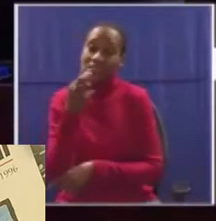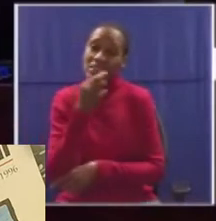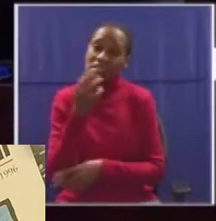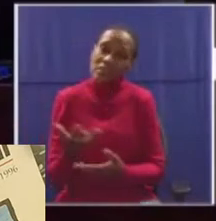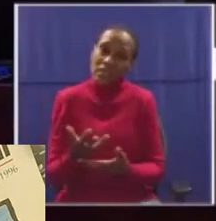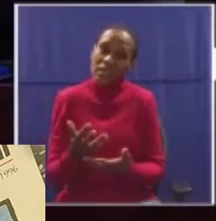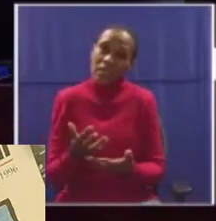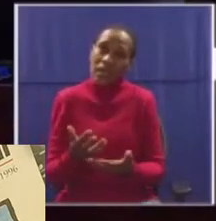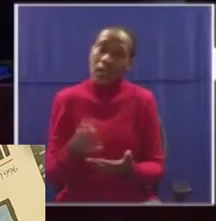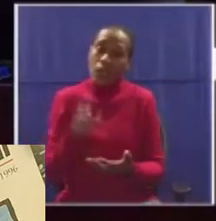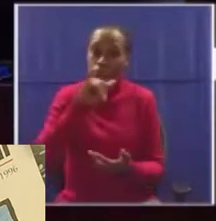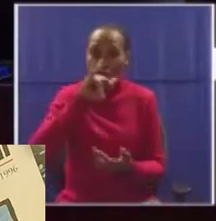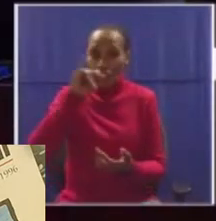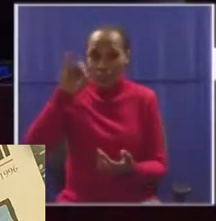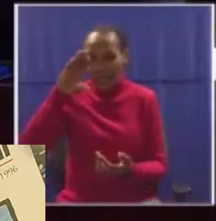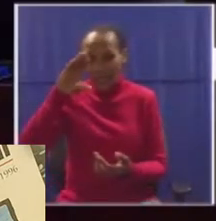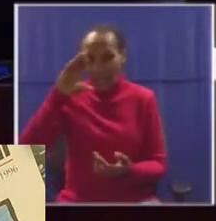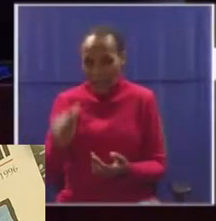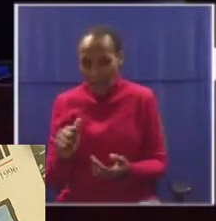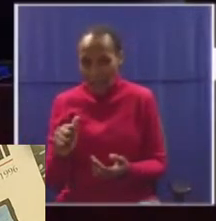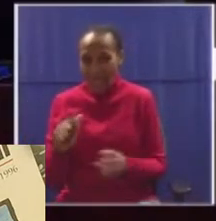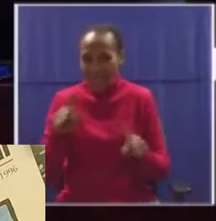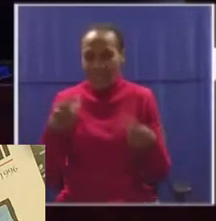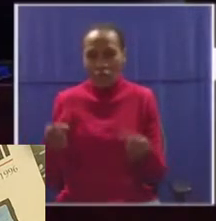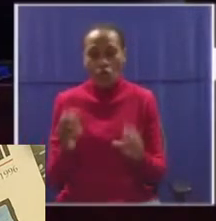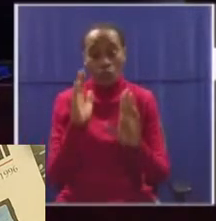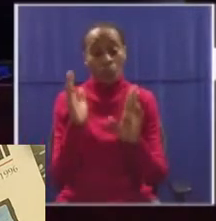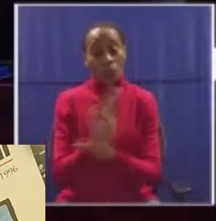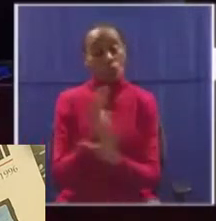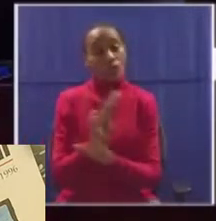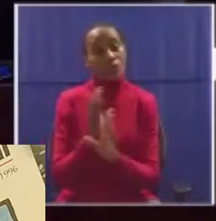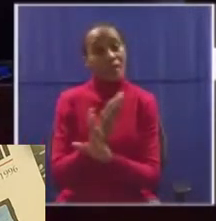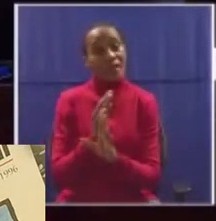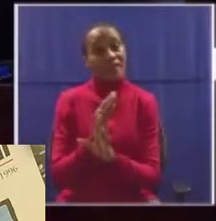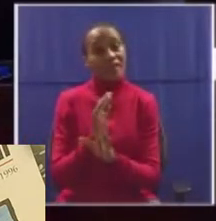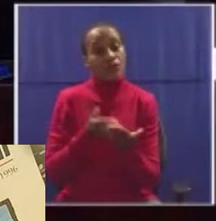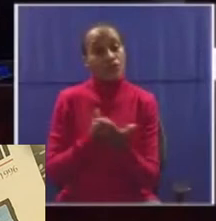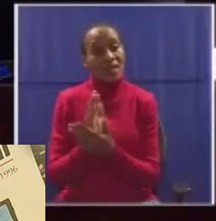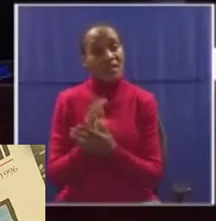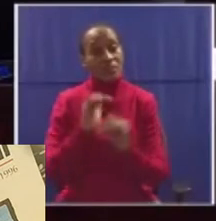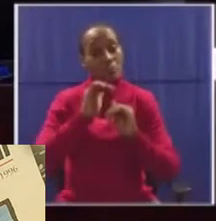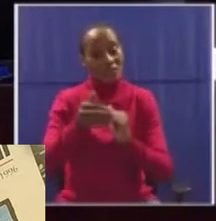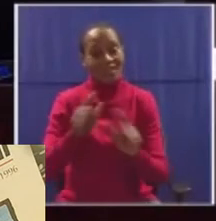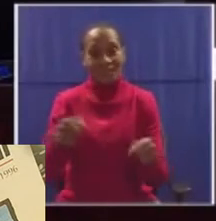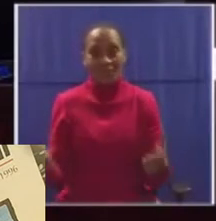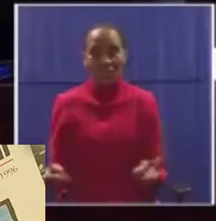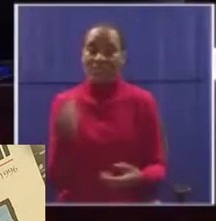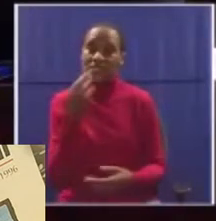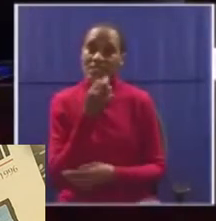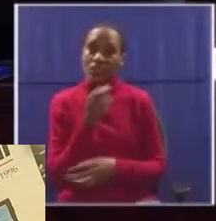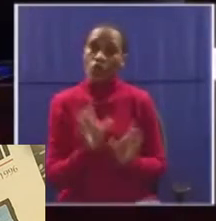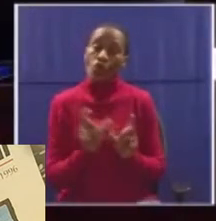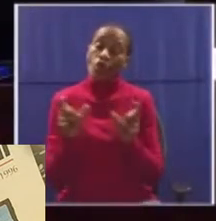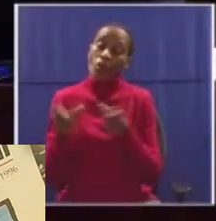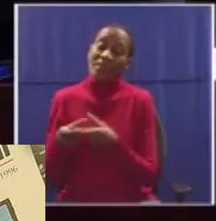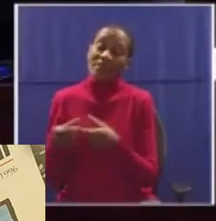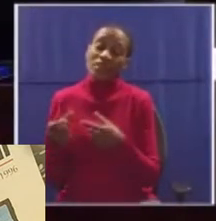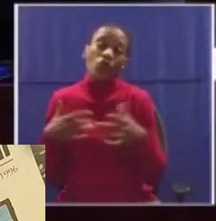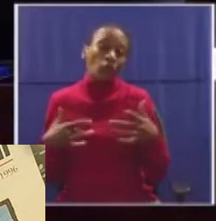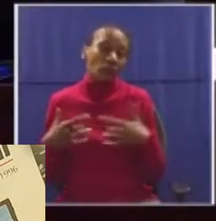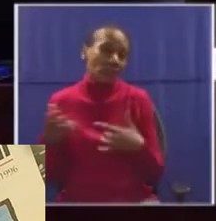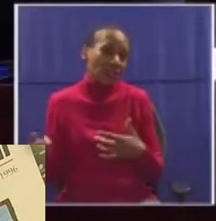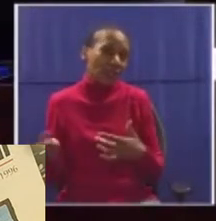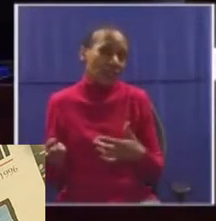the safeguards Enrico are insufficient to protect private rights of subjects it said the committee is concerned about